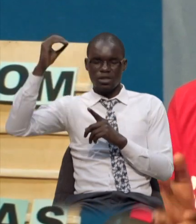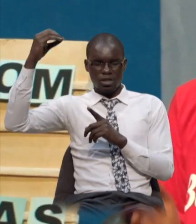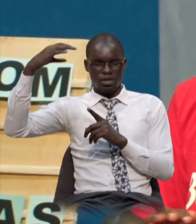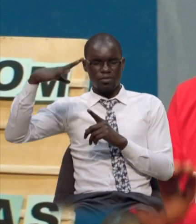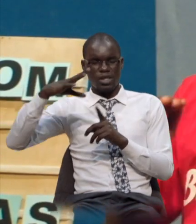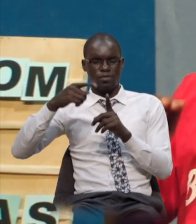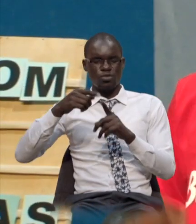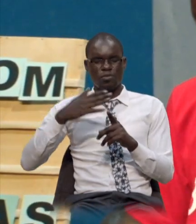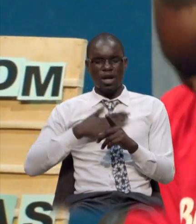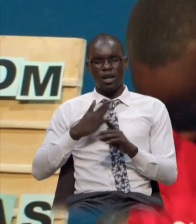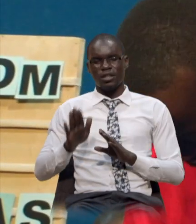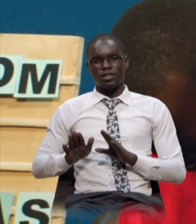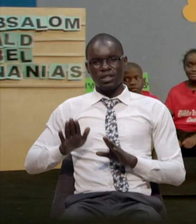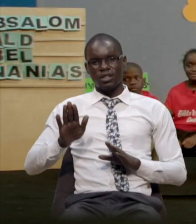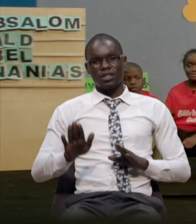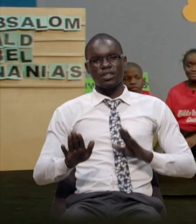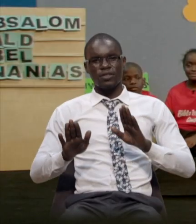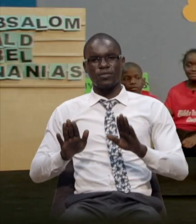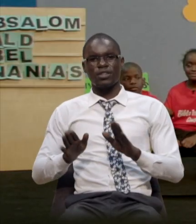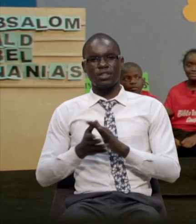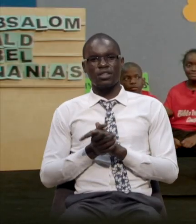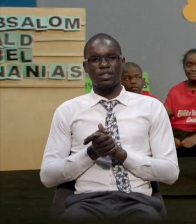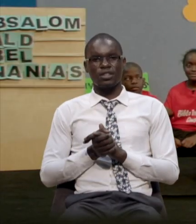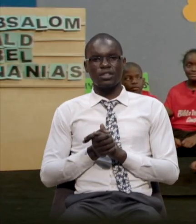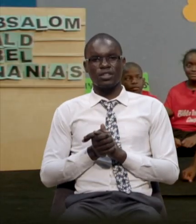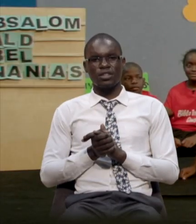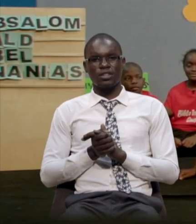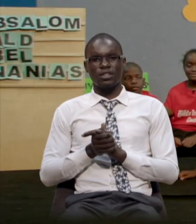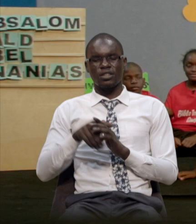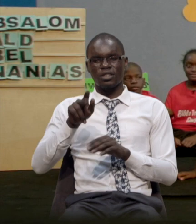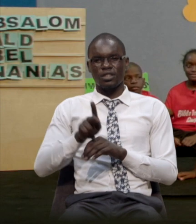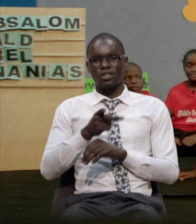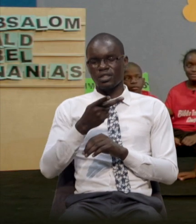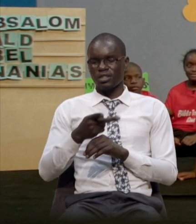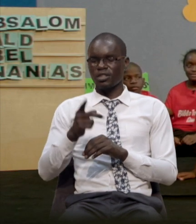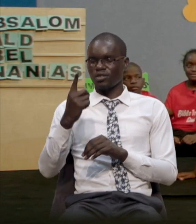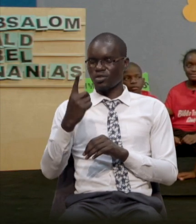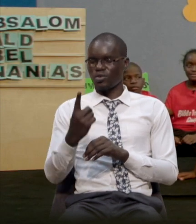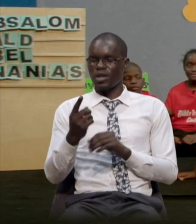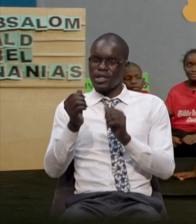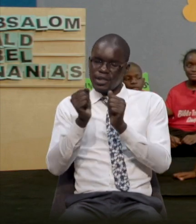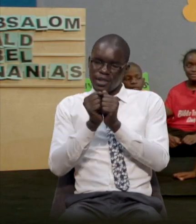a lamp unto my feet. Psalms